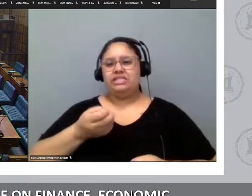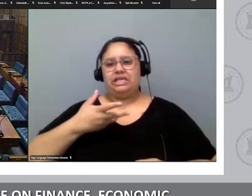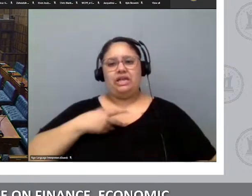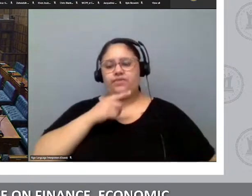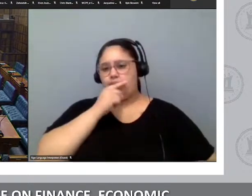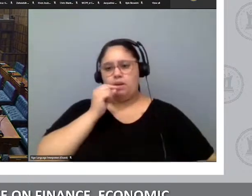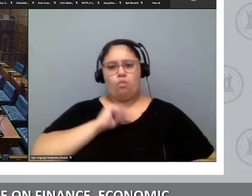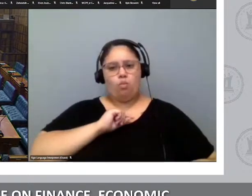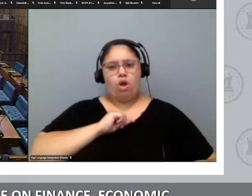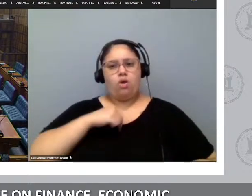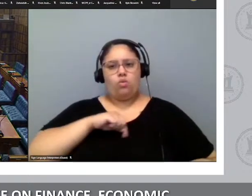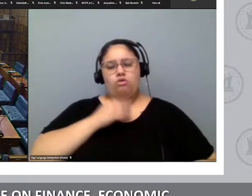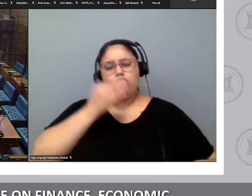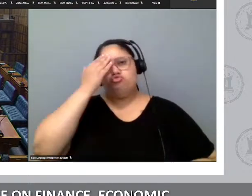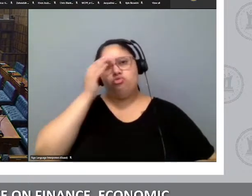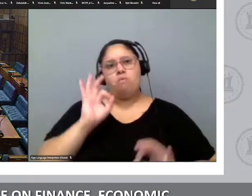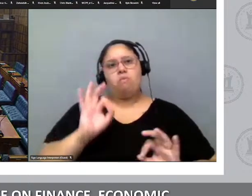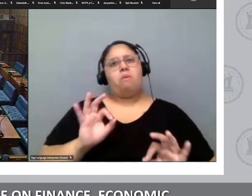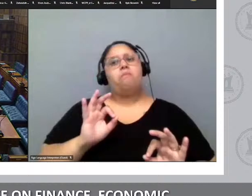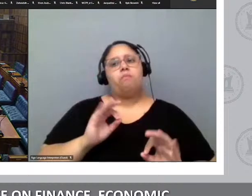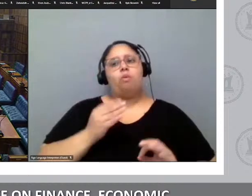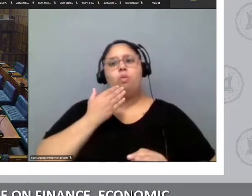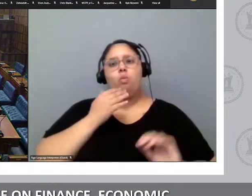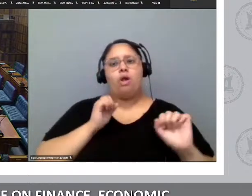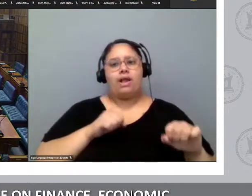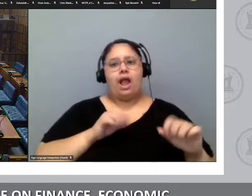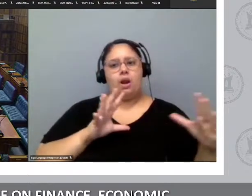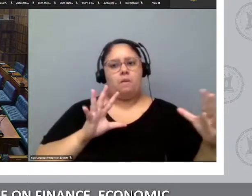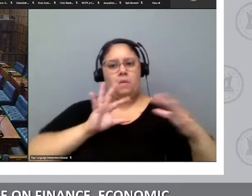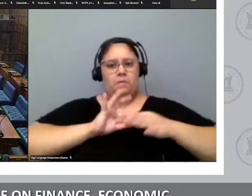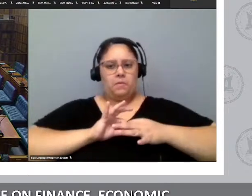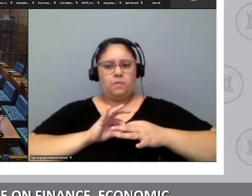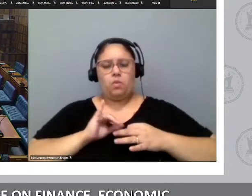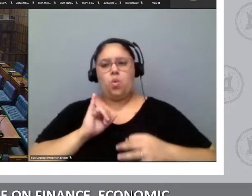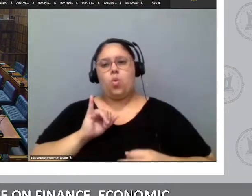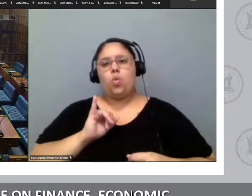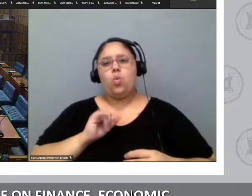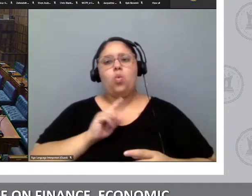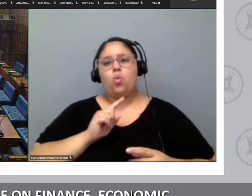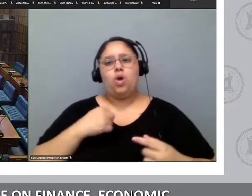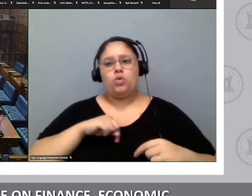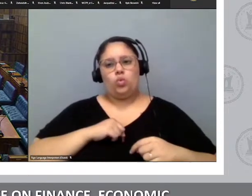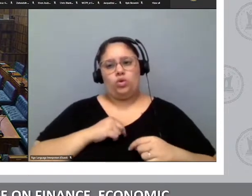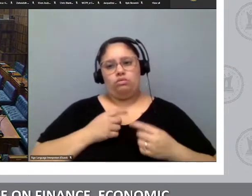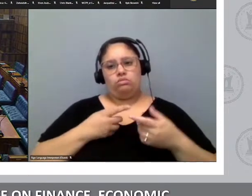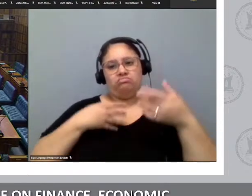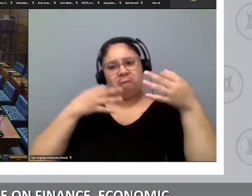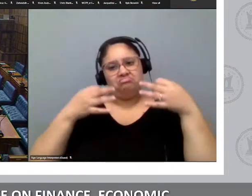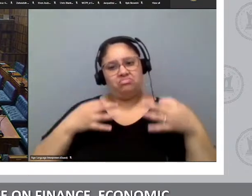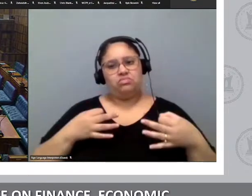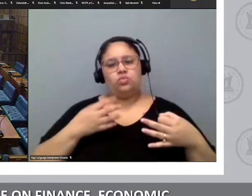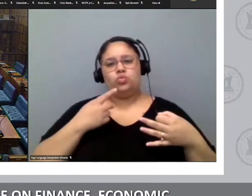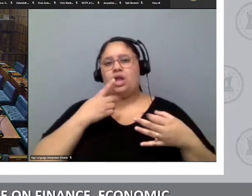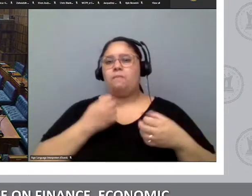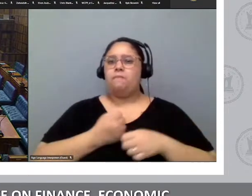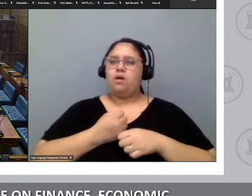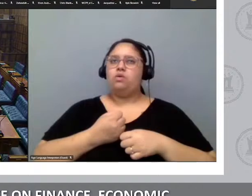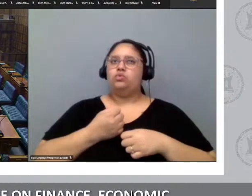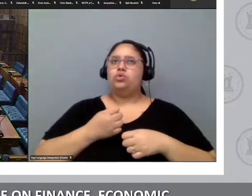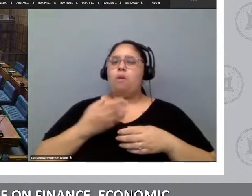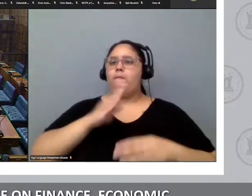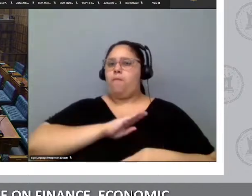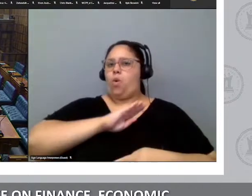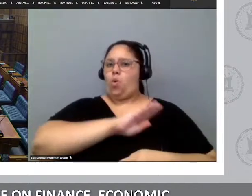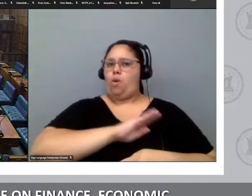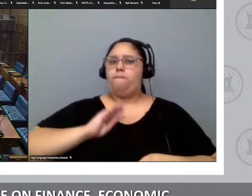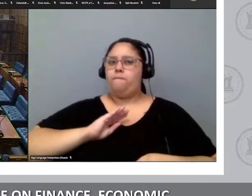so that at least one is able to make to make connection of what is being is being ra when you talk about the board chairperson so am